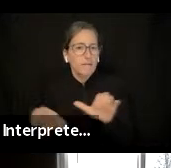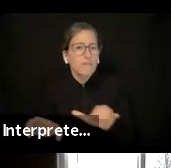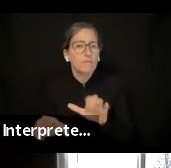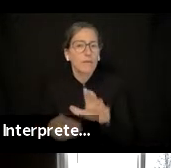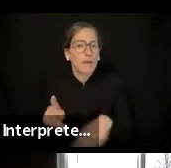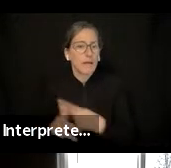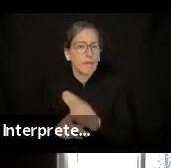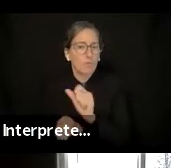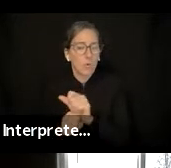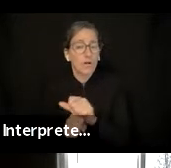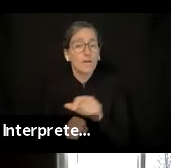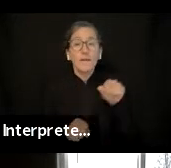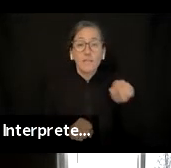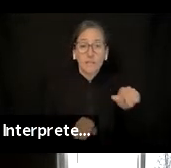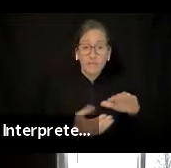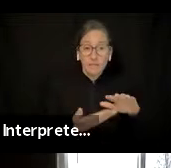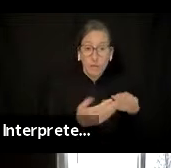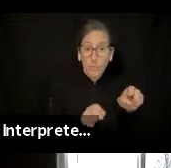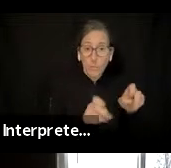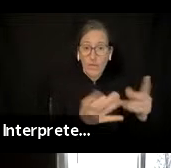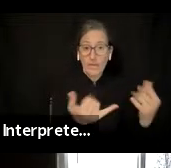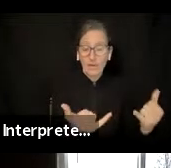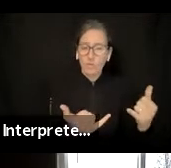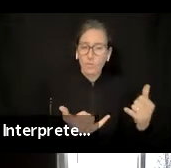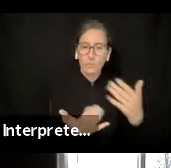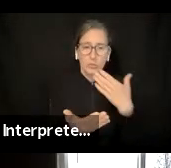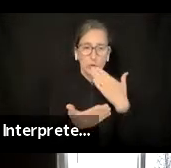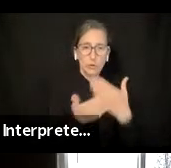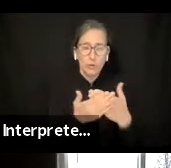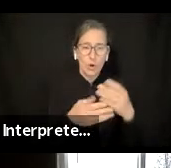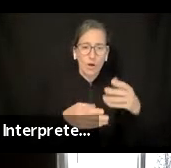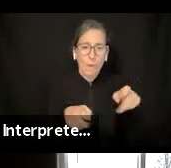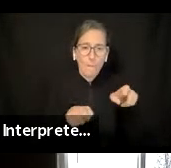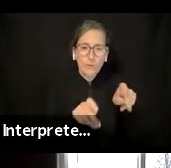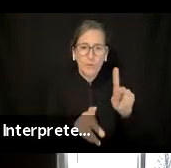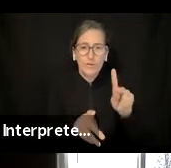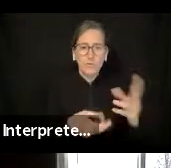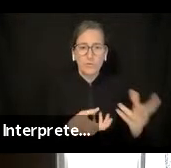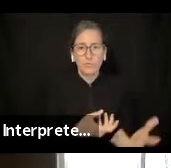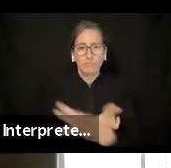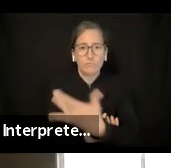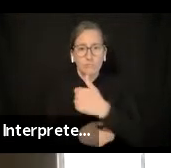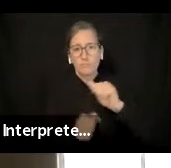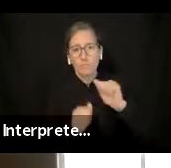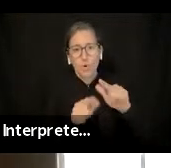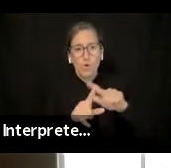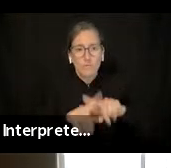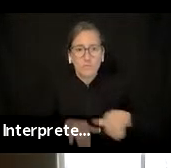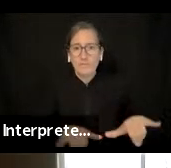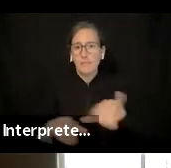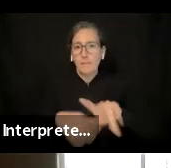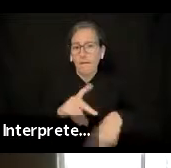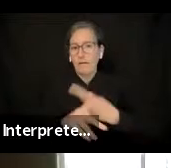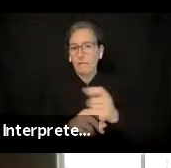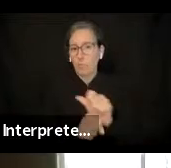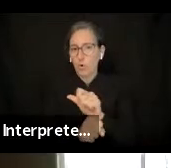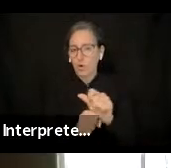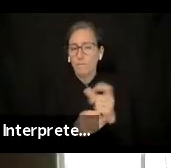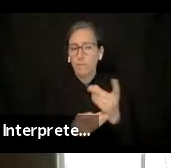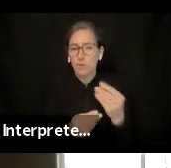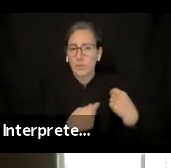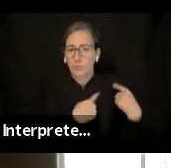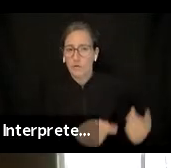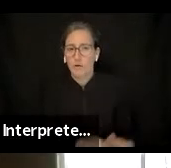a good intersectionality of all that. And I also really feel like it's